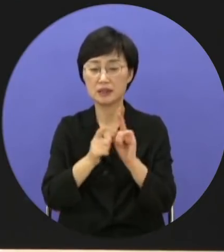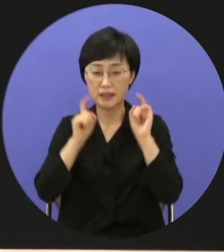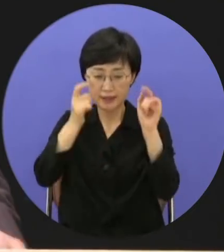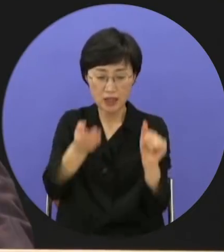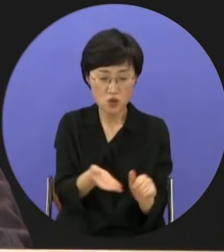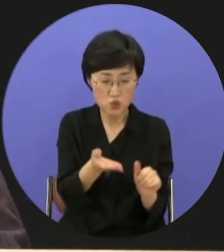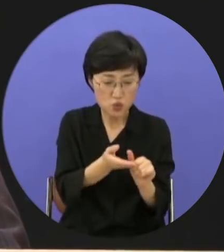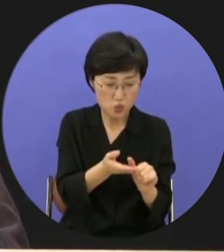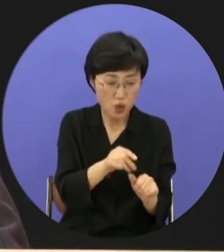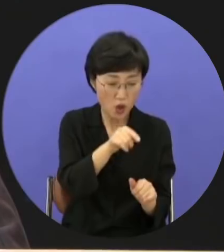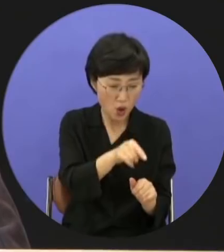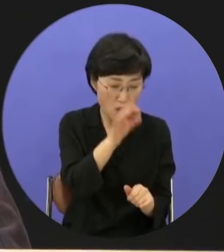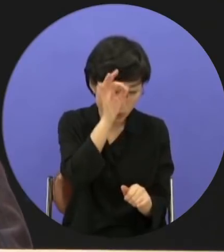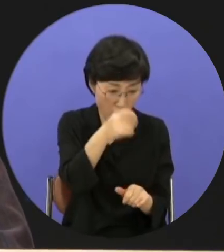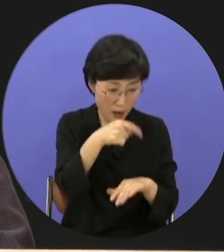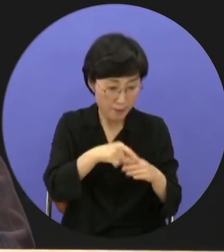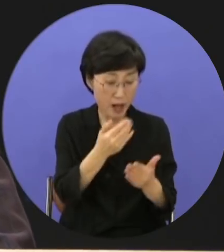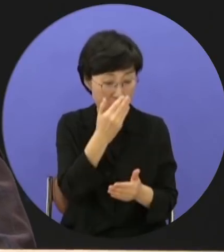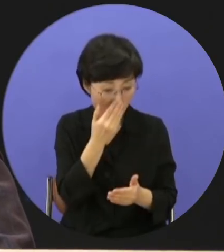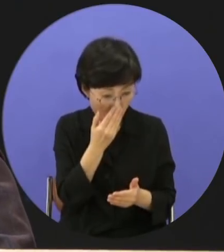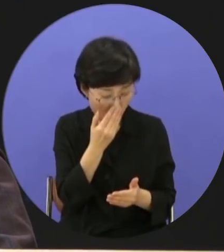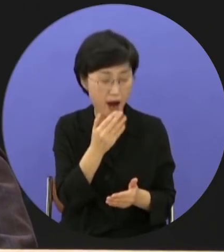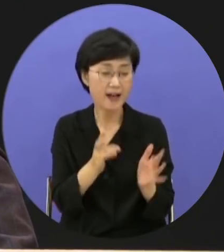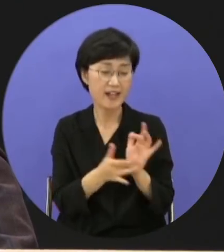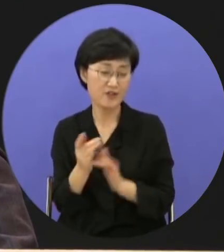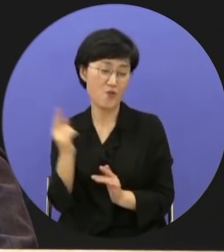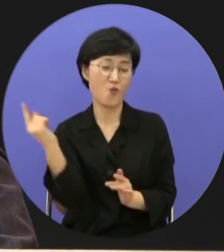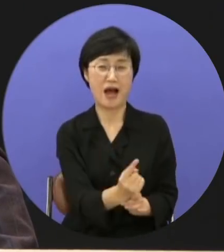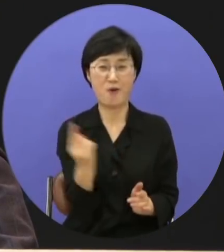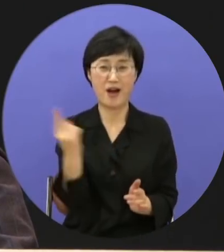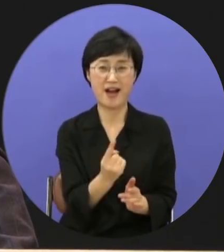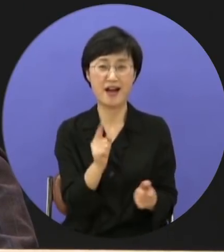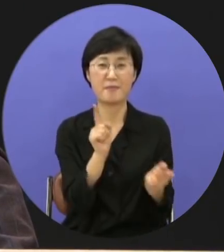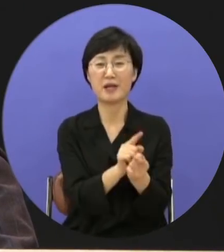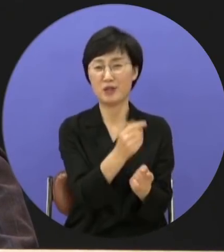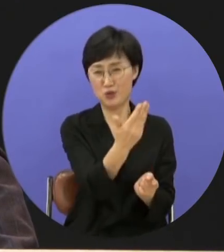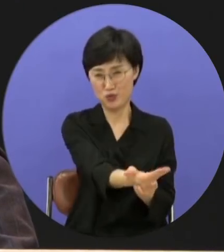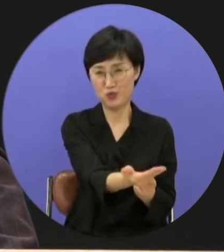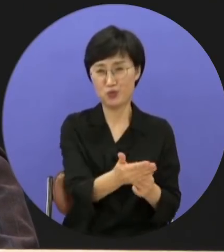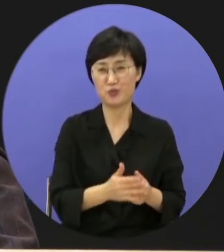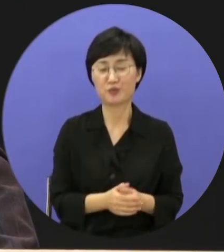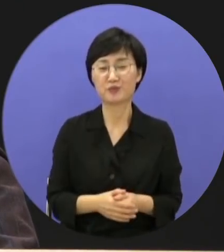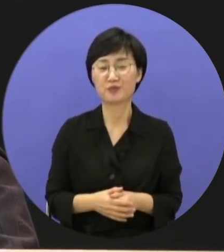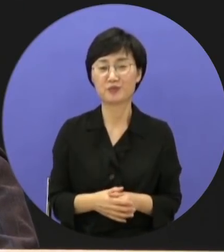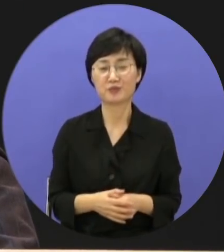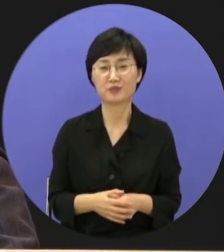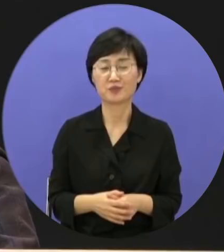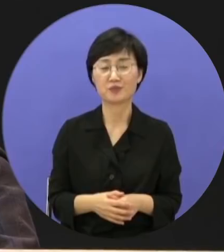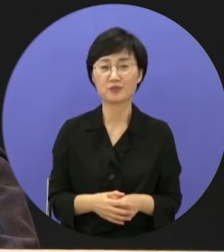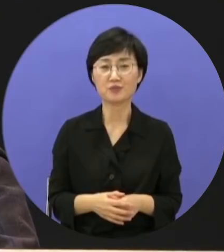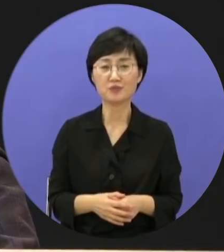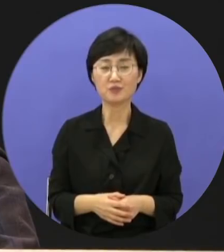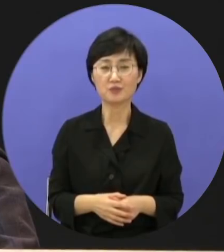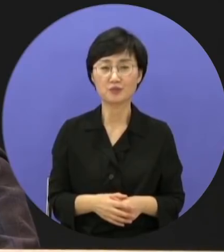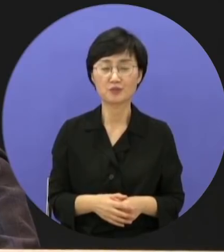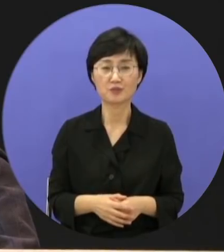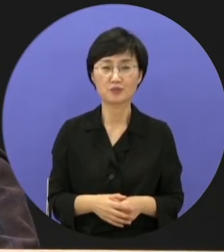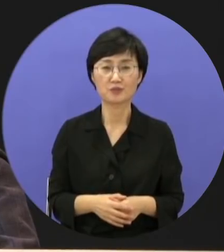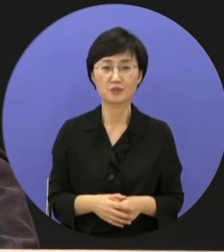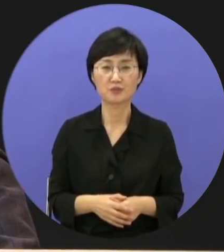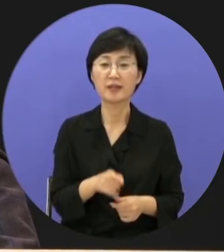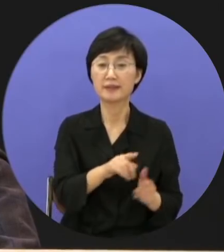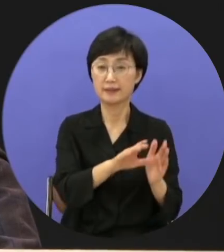educated, received such a great education, and they had achieved a prominent position. If the shepherd, if the angels appeared before them, they would not have been able to comprehend this word.